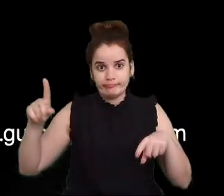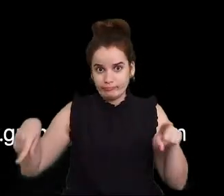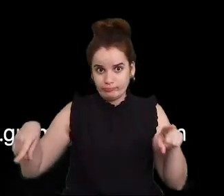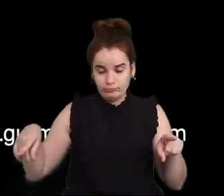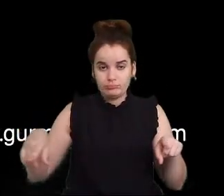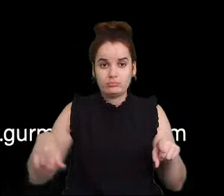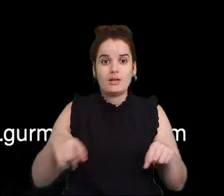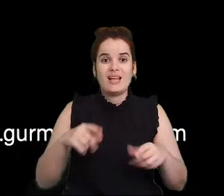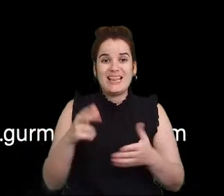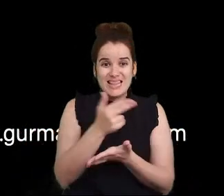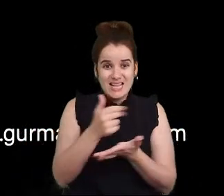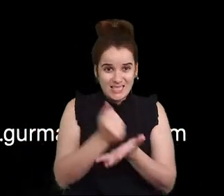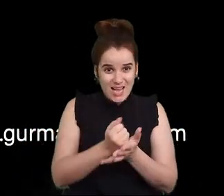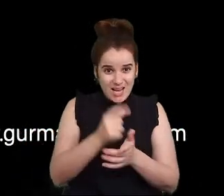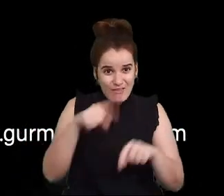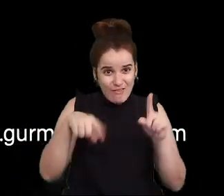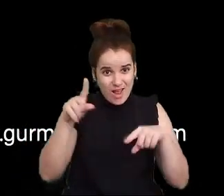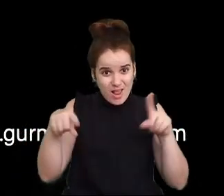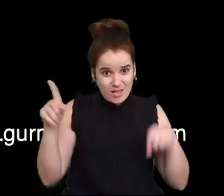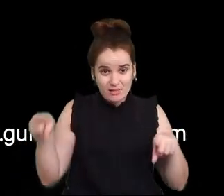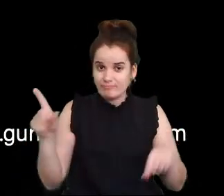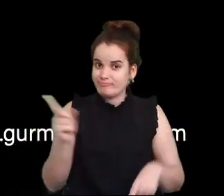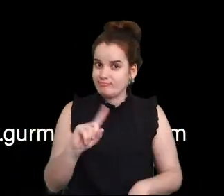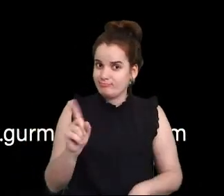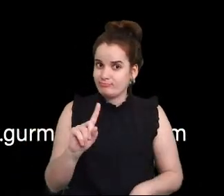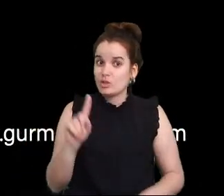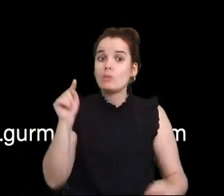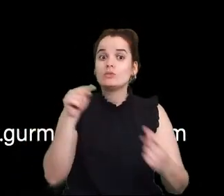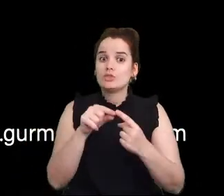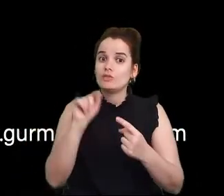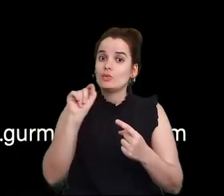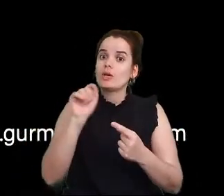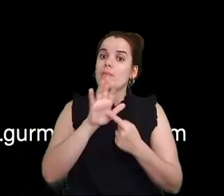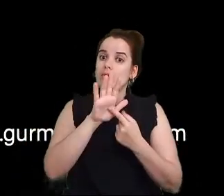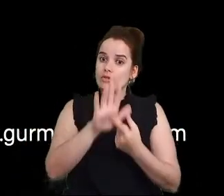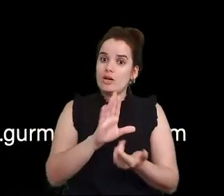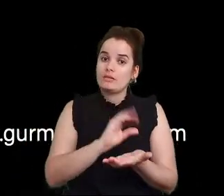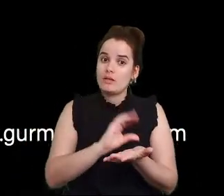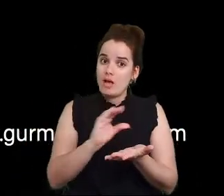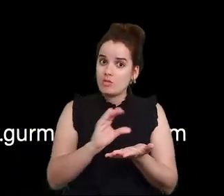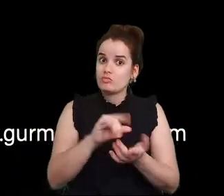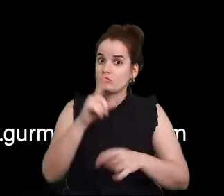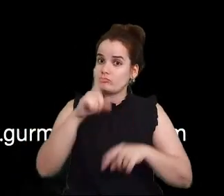design variation. And if you think of it,